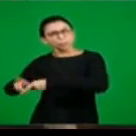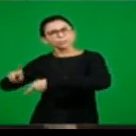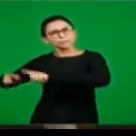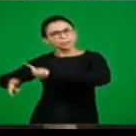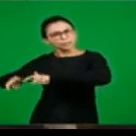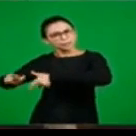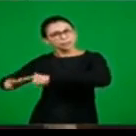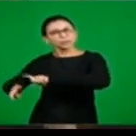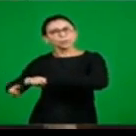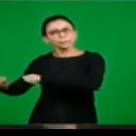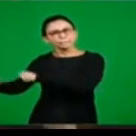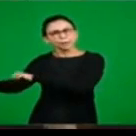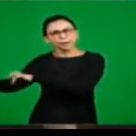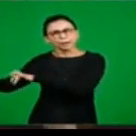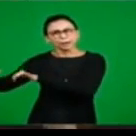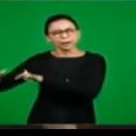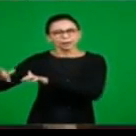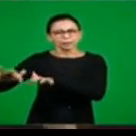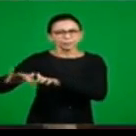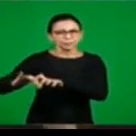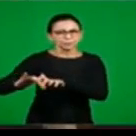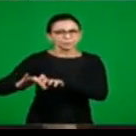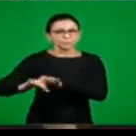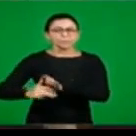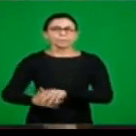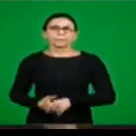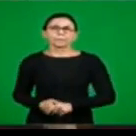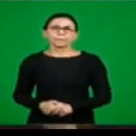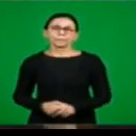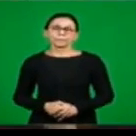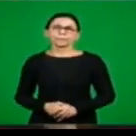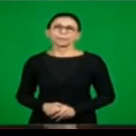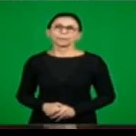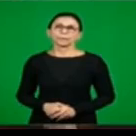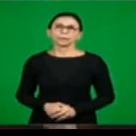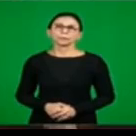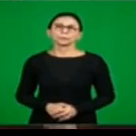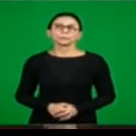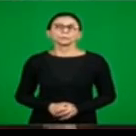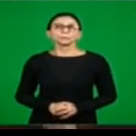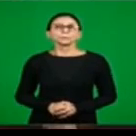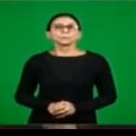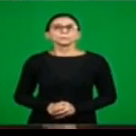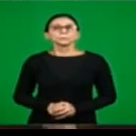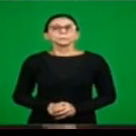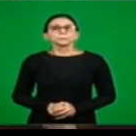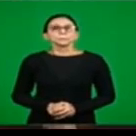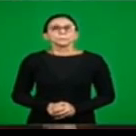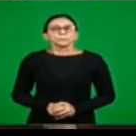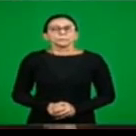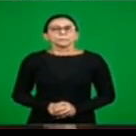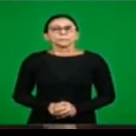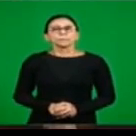Those who are there in Jerusalem, not believers, the world that will be there, they'll see